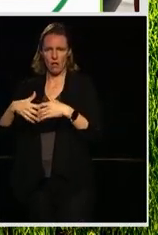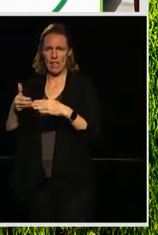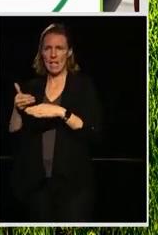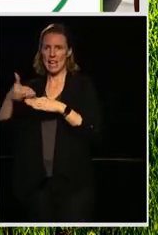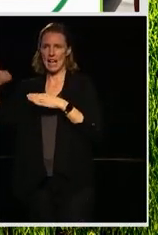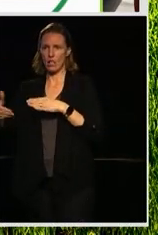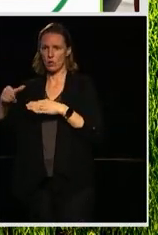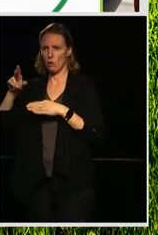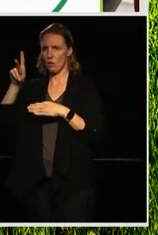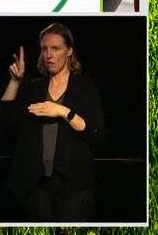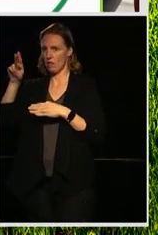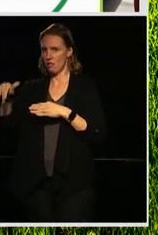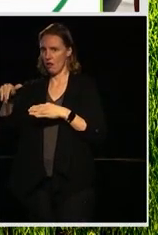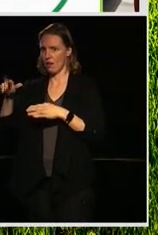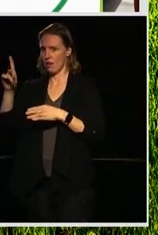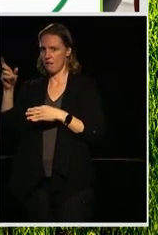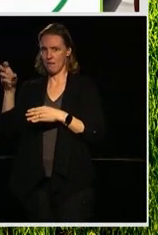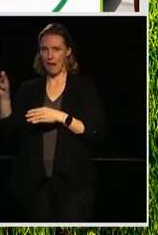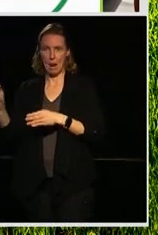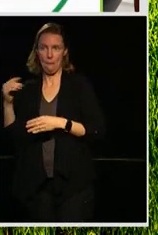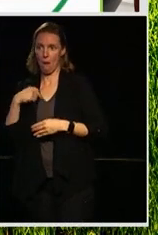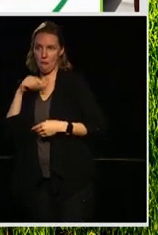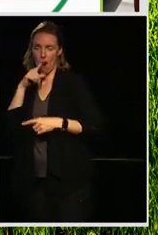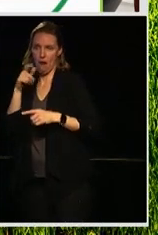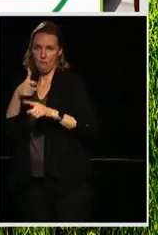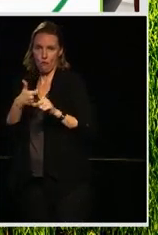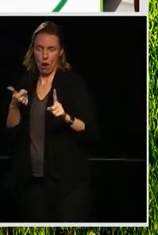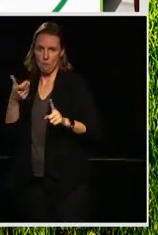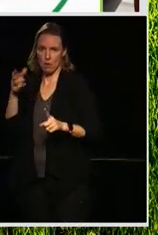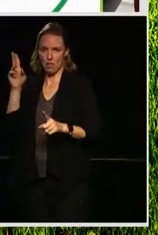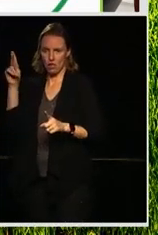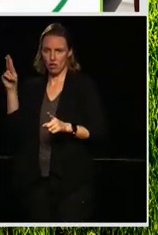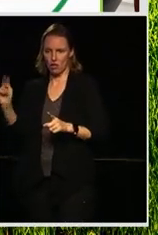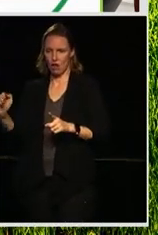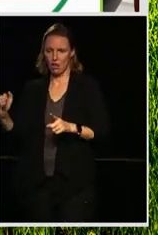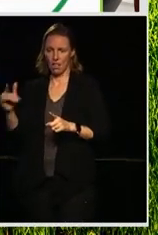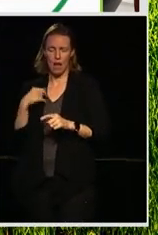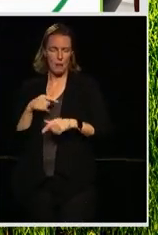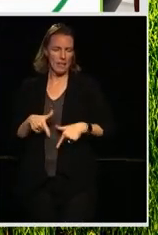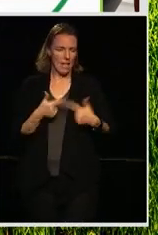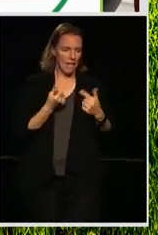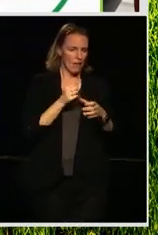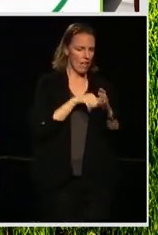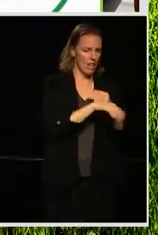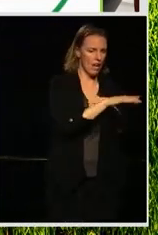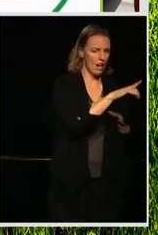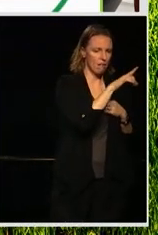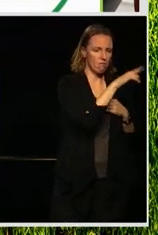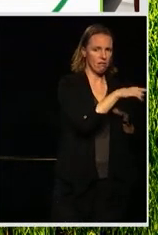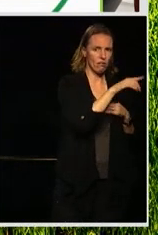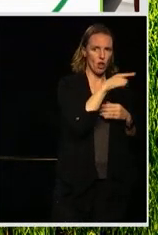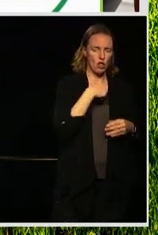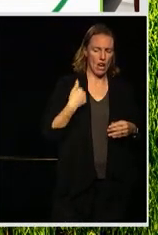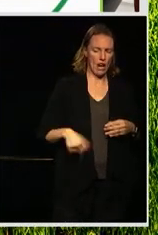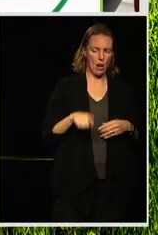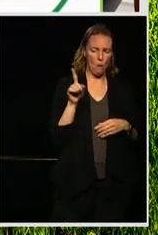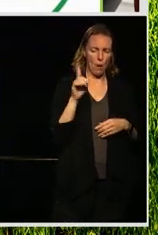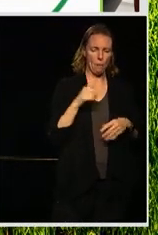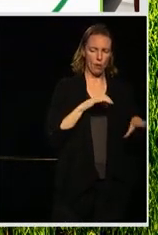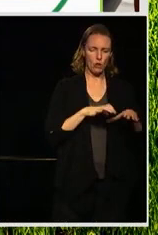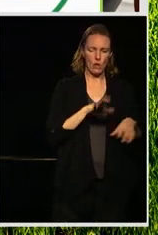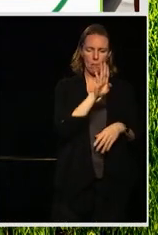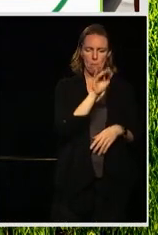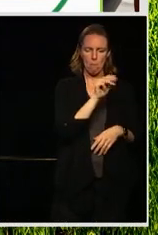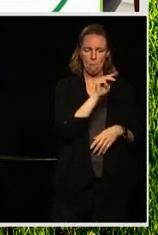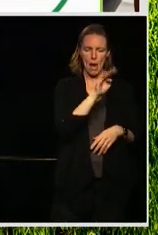Dam. I'm not from Kentucky. I was living in China where we were doing bamboo flooring. We built 53 mills. We